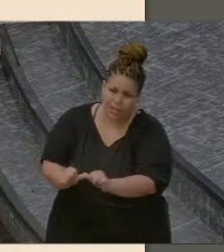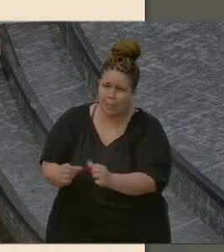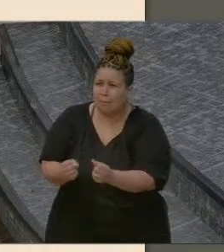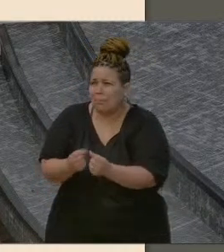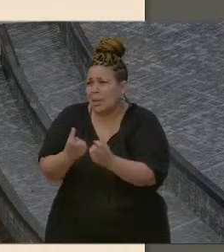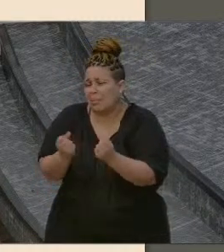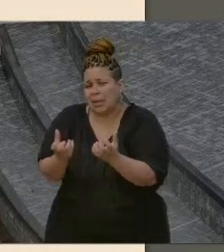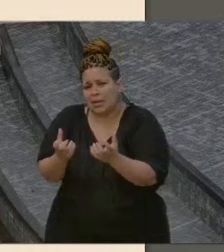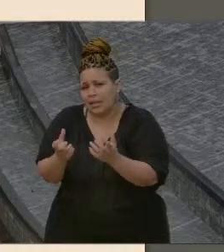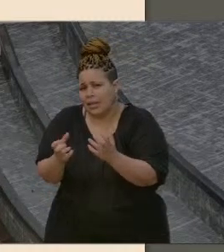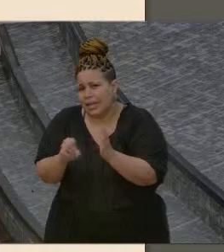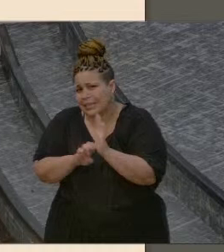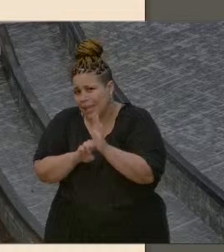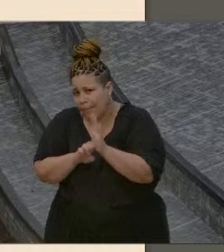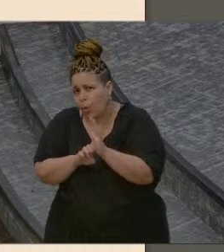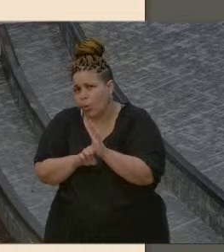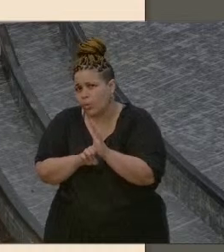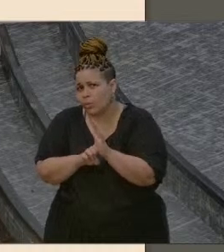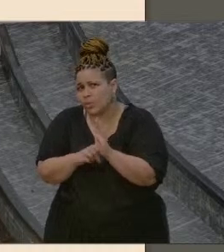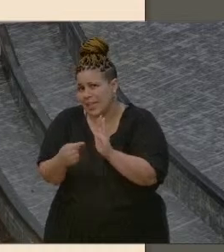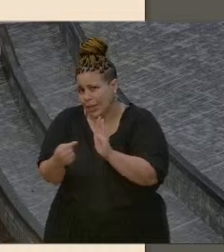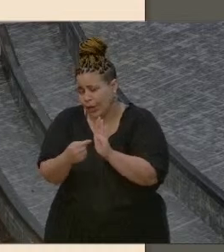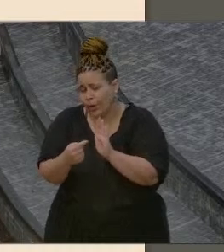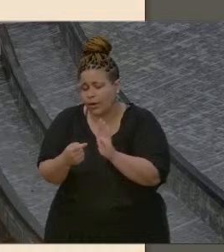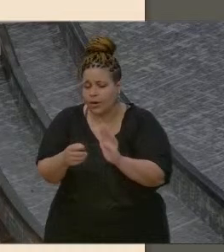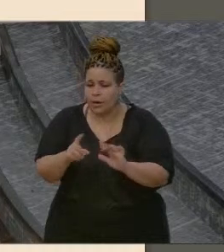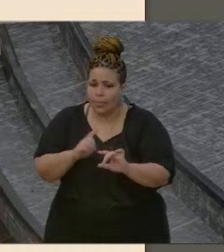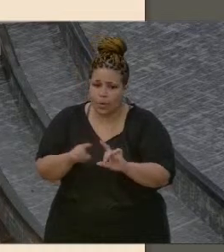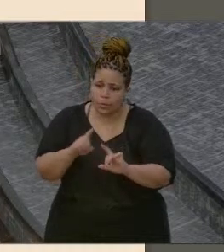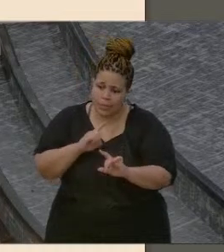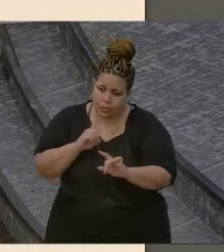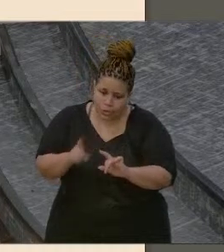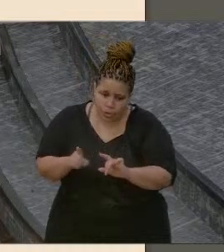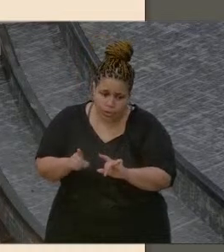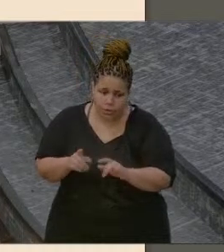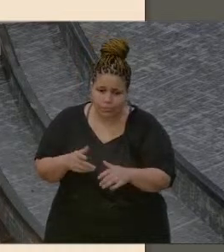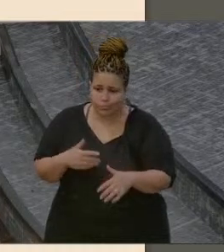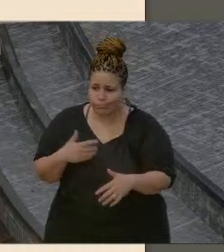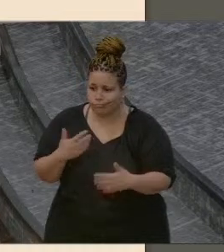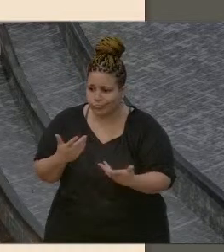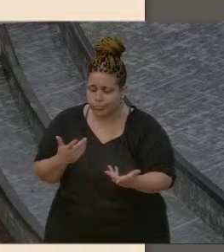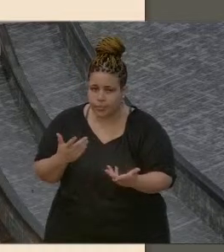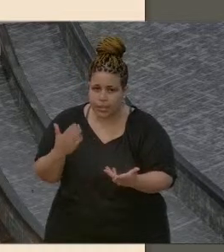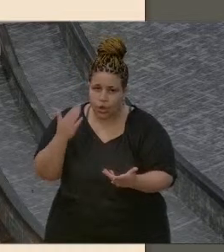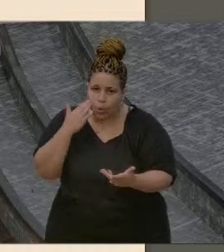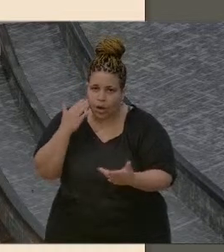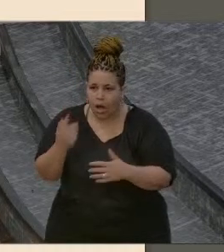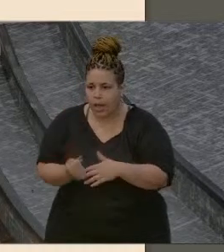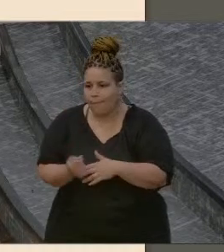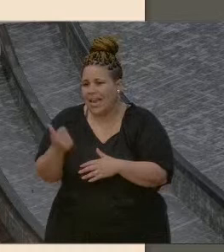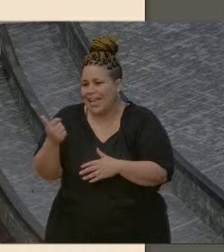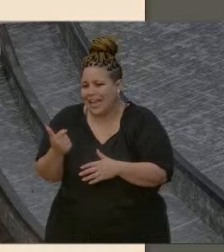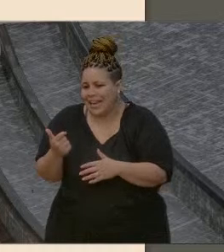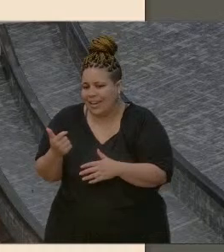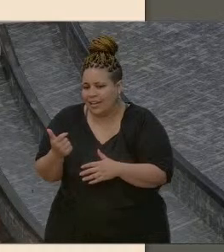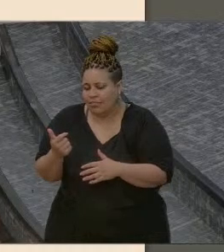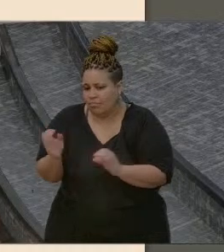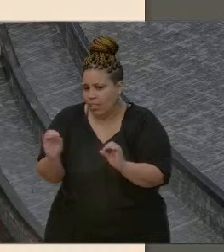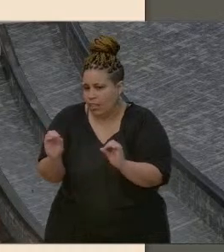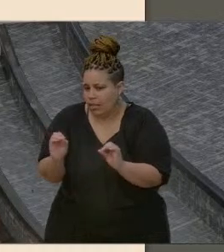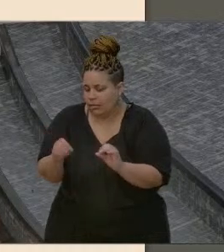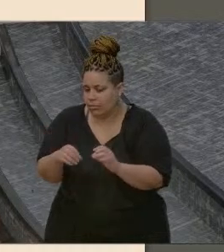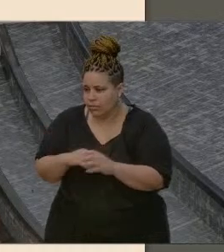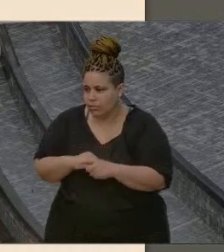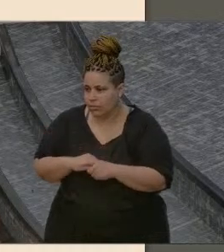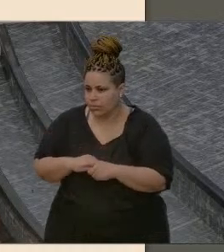examples that I just want to be sure that we're not omitting any. Because by